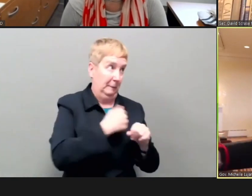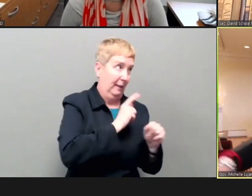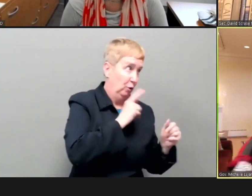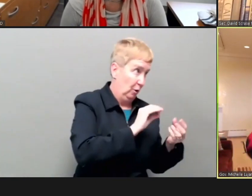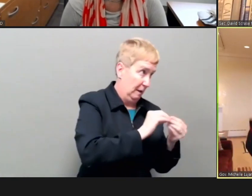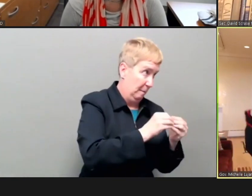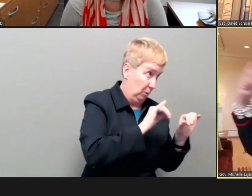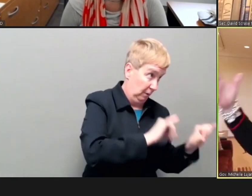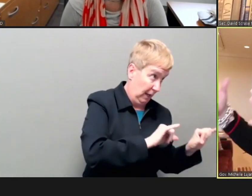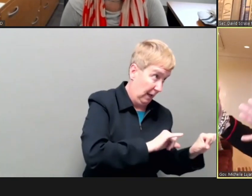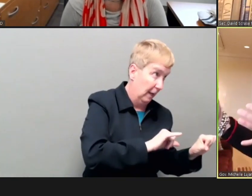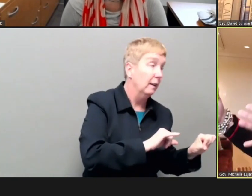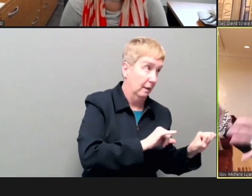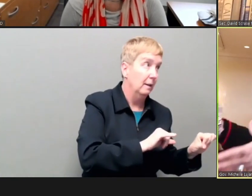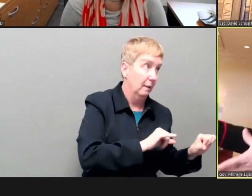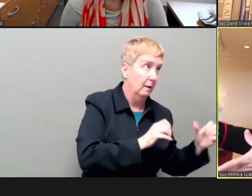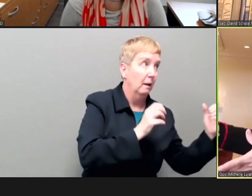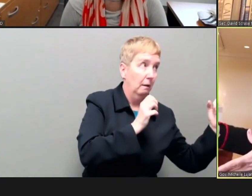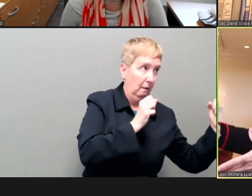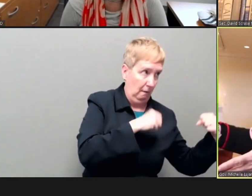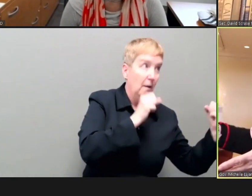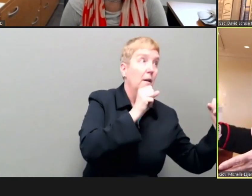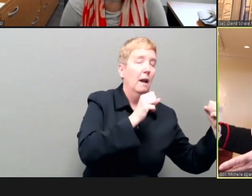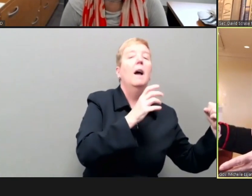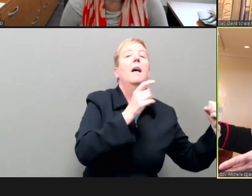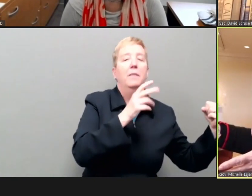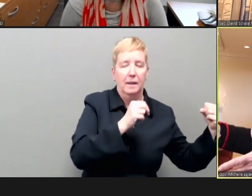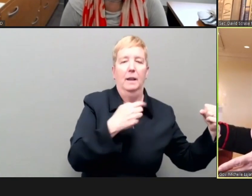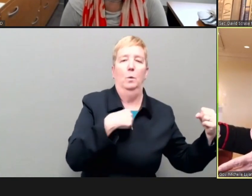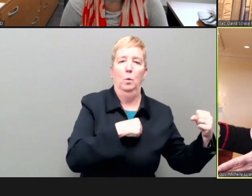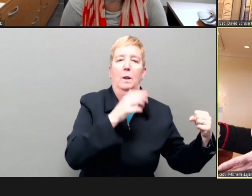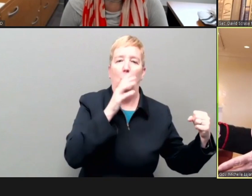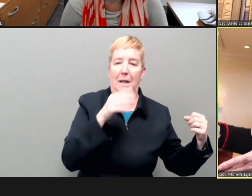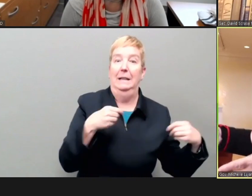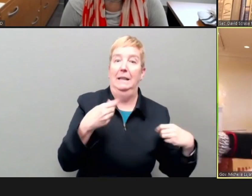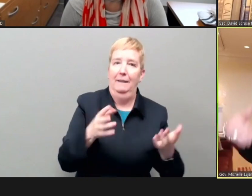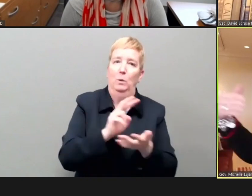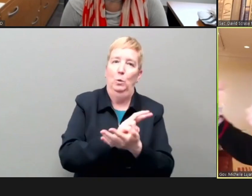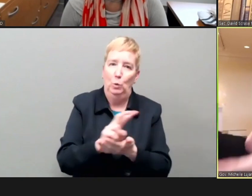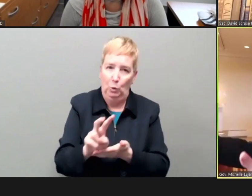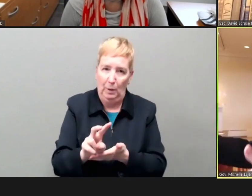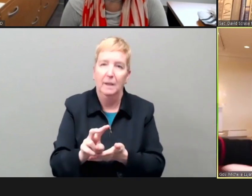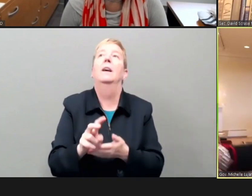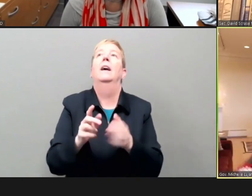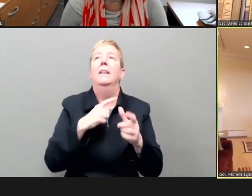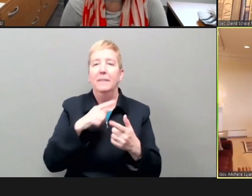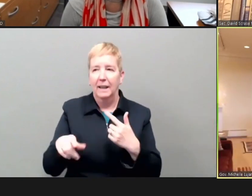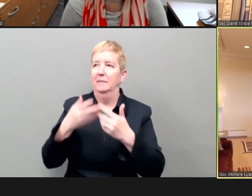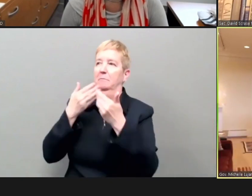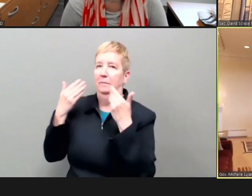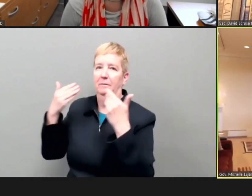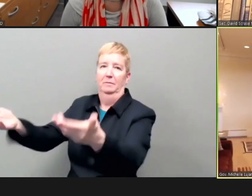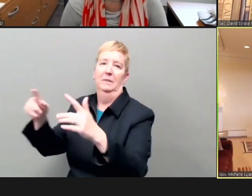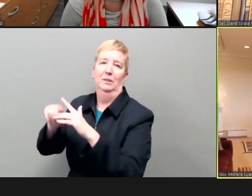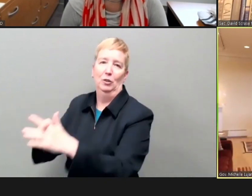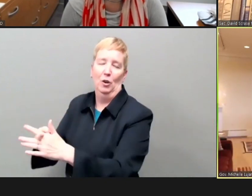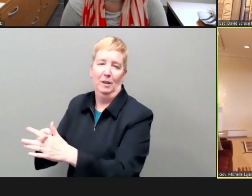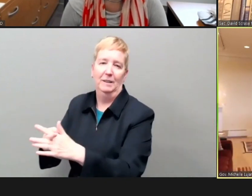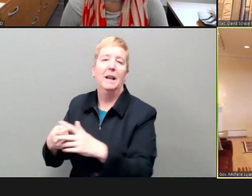consistent. And then in a future, right, we give you 2 weeks, then it's available.